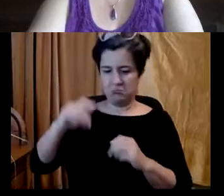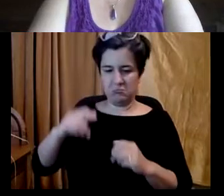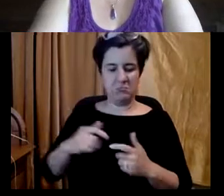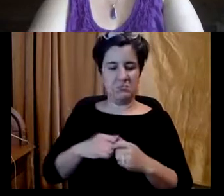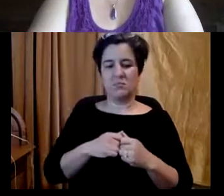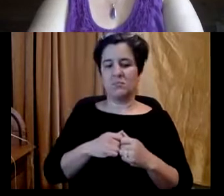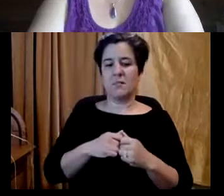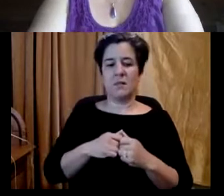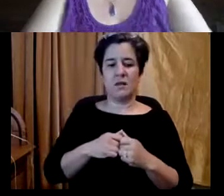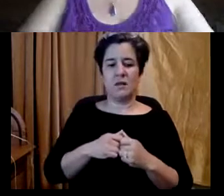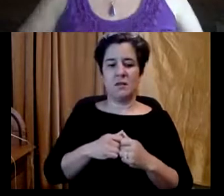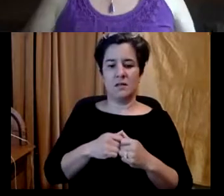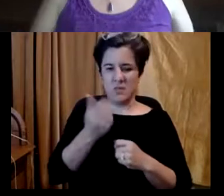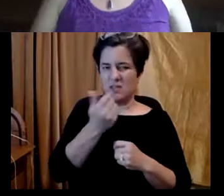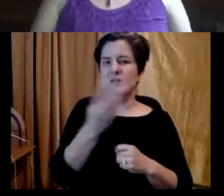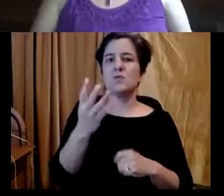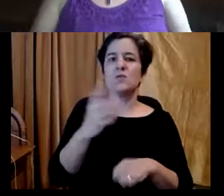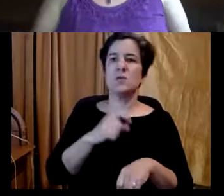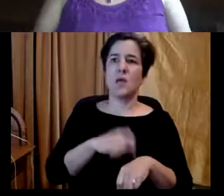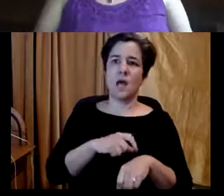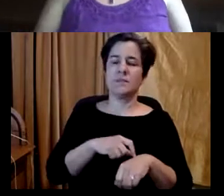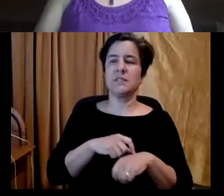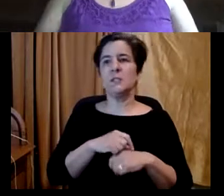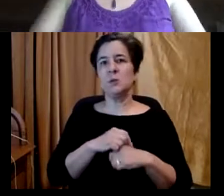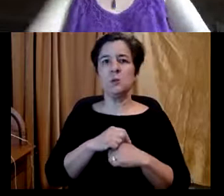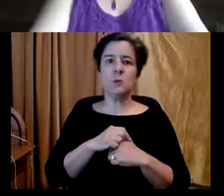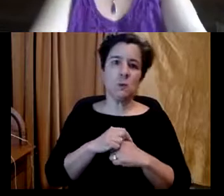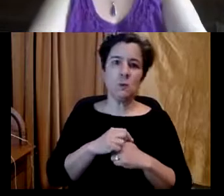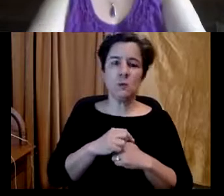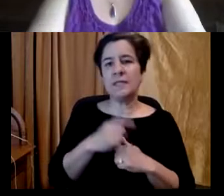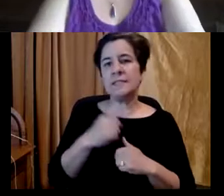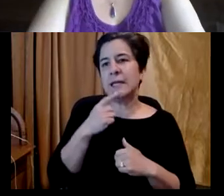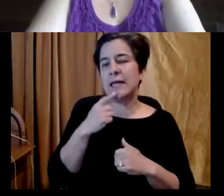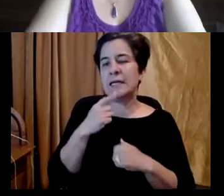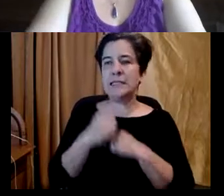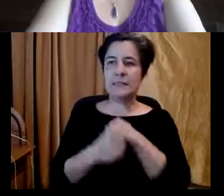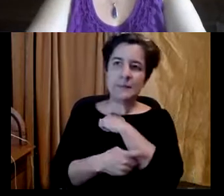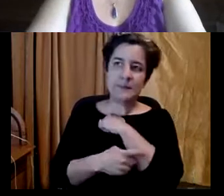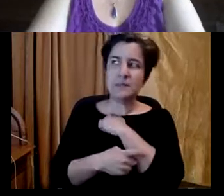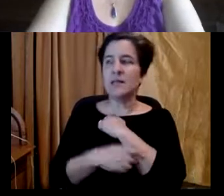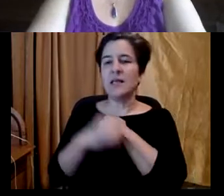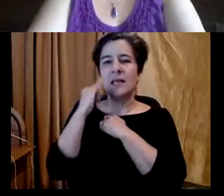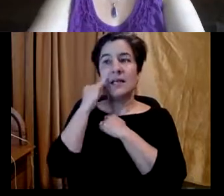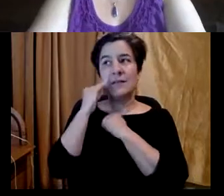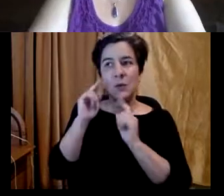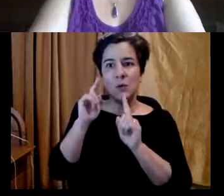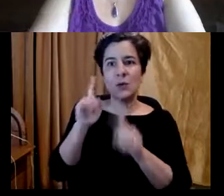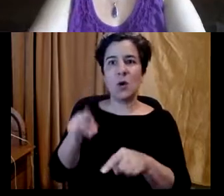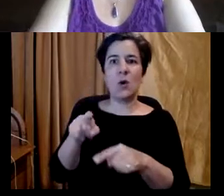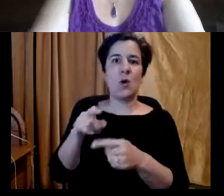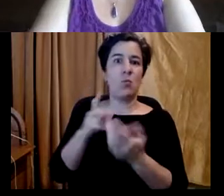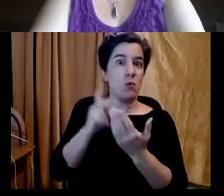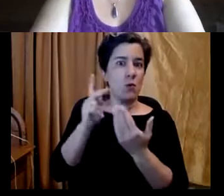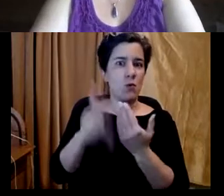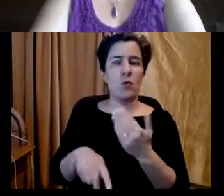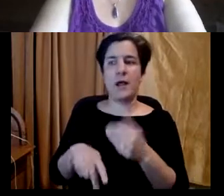of times where, you know, I said, if you got help and you went into a program, I would give you a chance. You know,